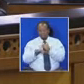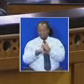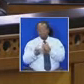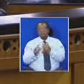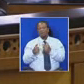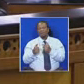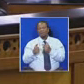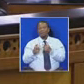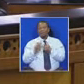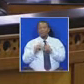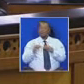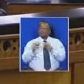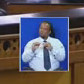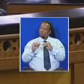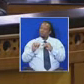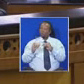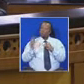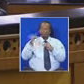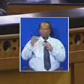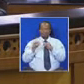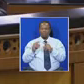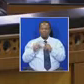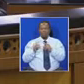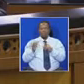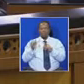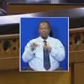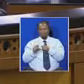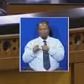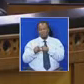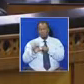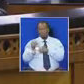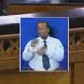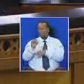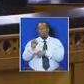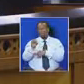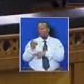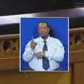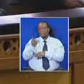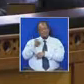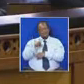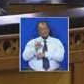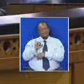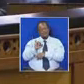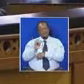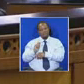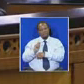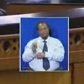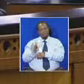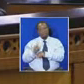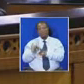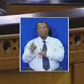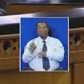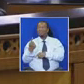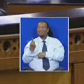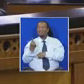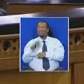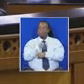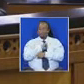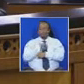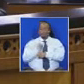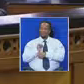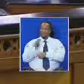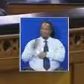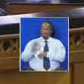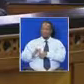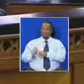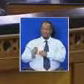to pay the personal tax, with a forbidden to pay the to the tax credit tax credit. They the new policy